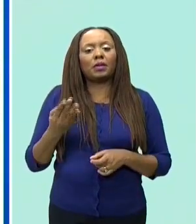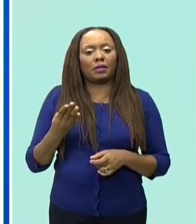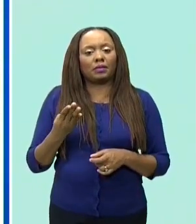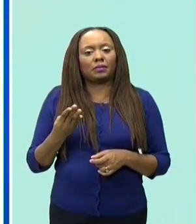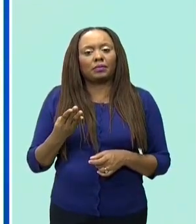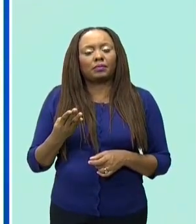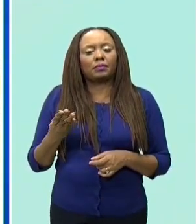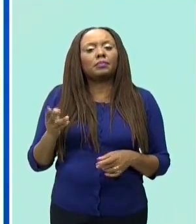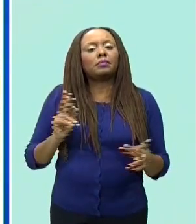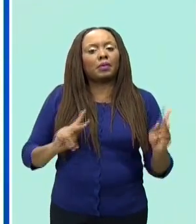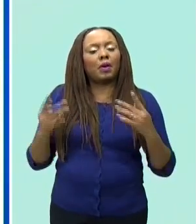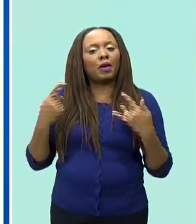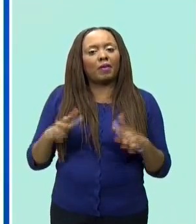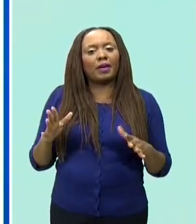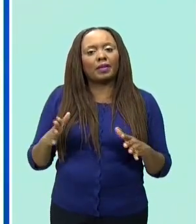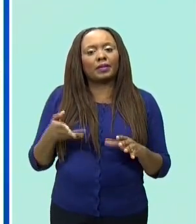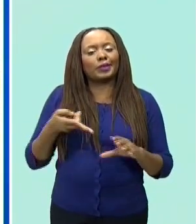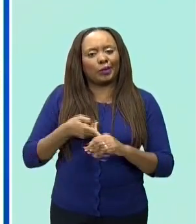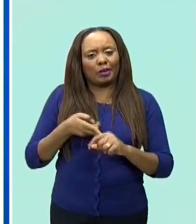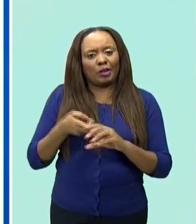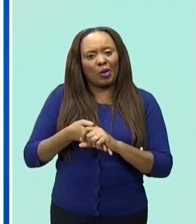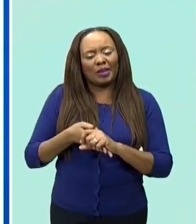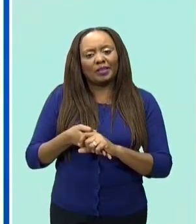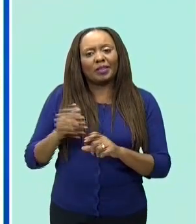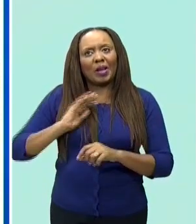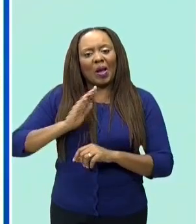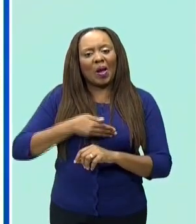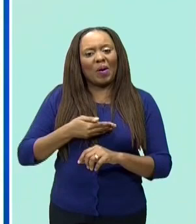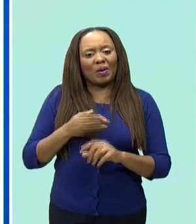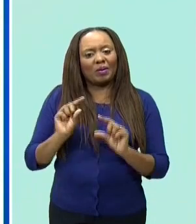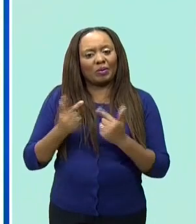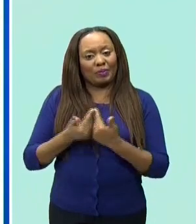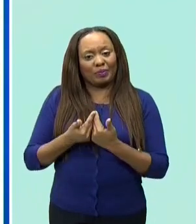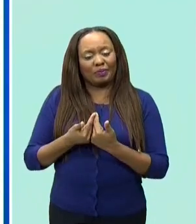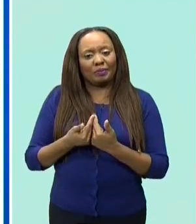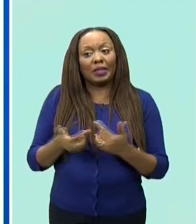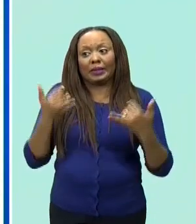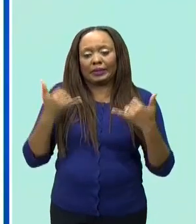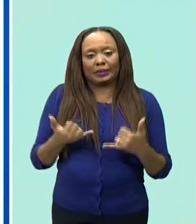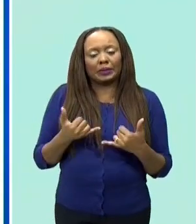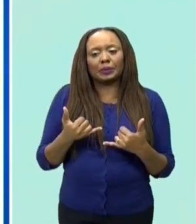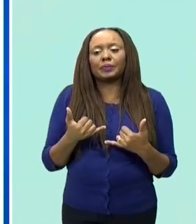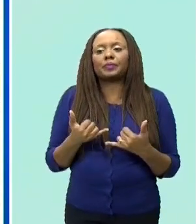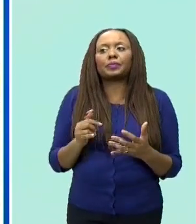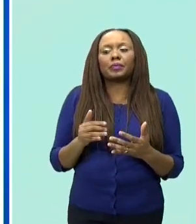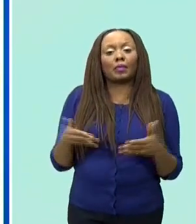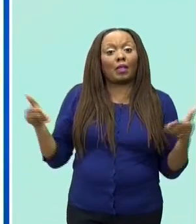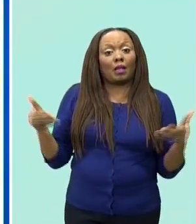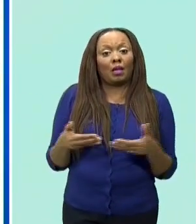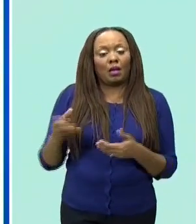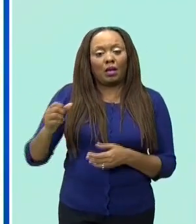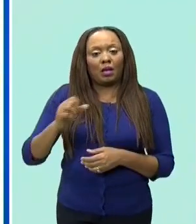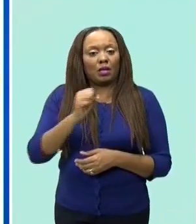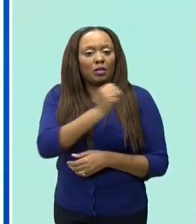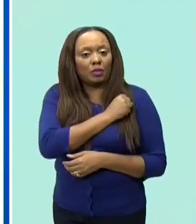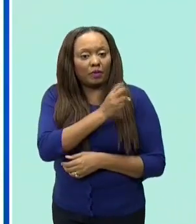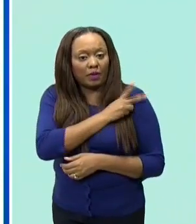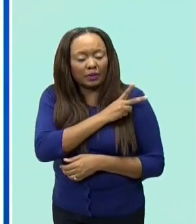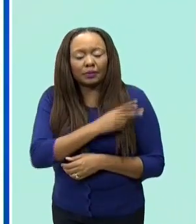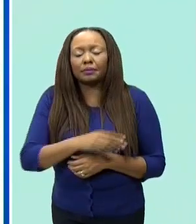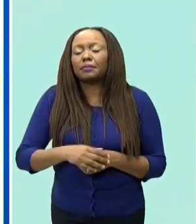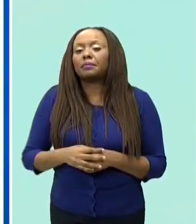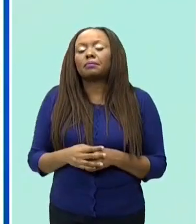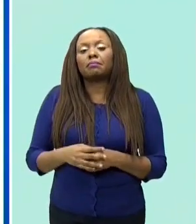have already signed. And then now we're starting with the process of hiring the supervisors and the sales